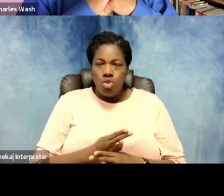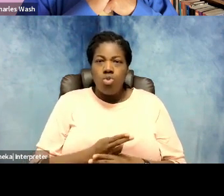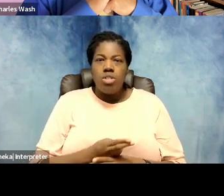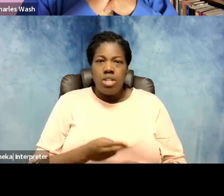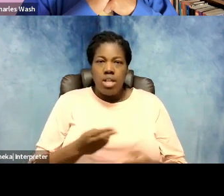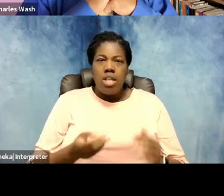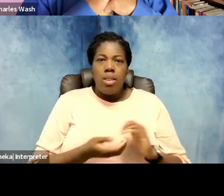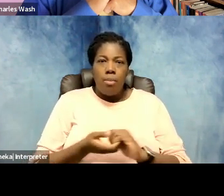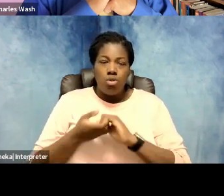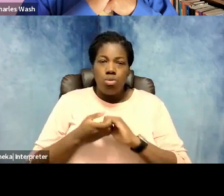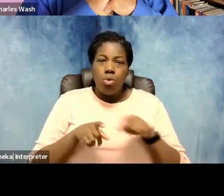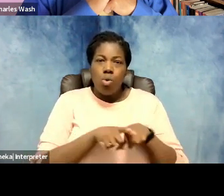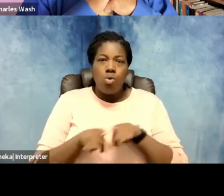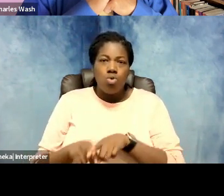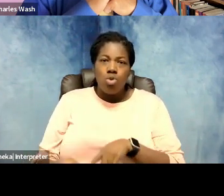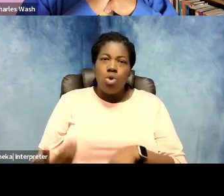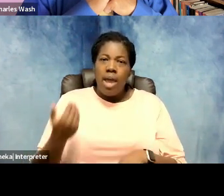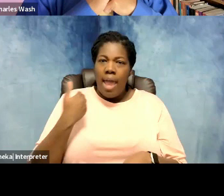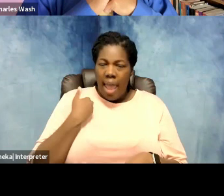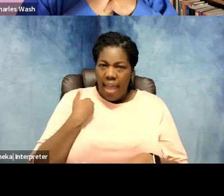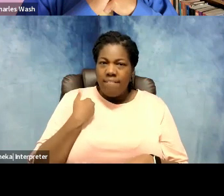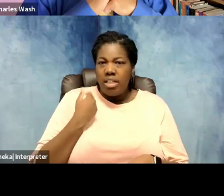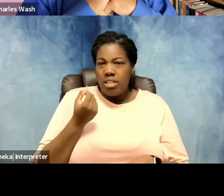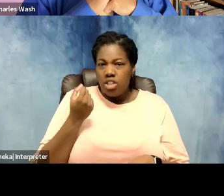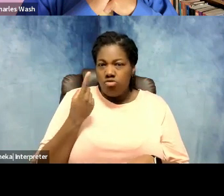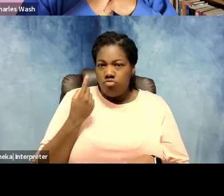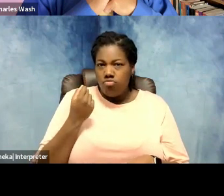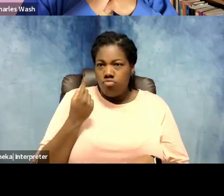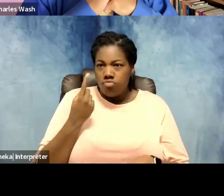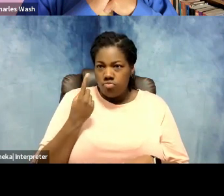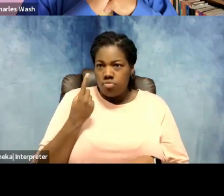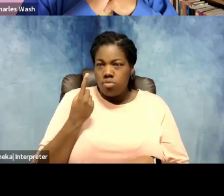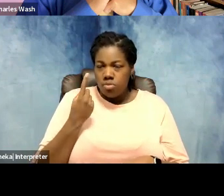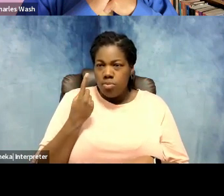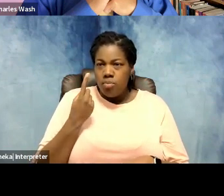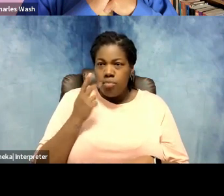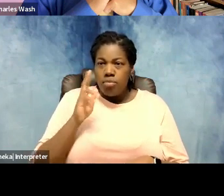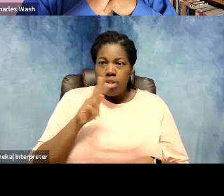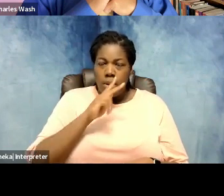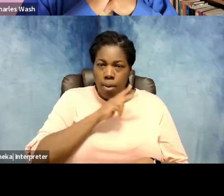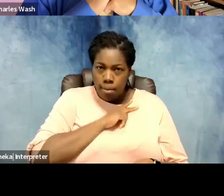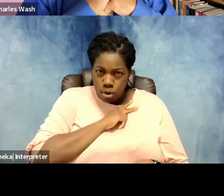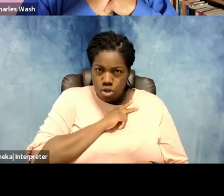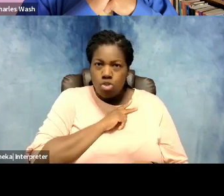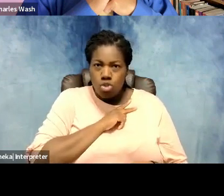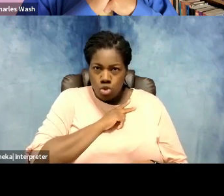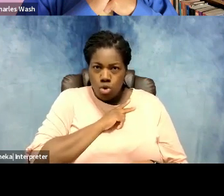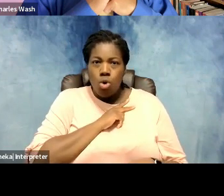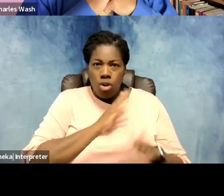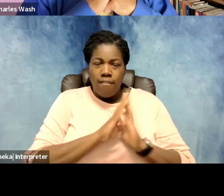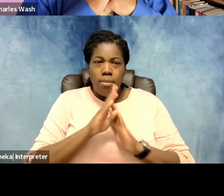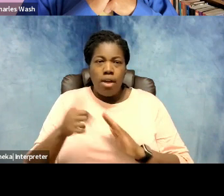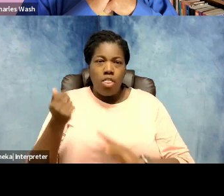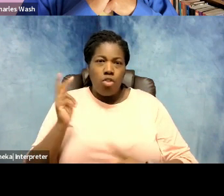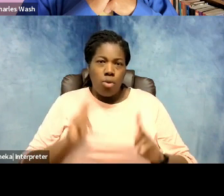partnerships. And then also having that understanding of, you know, the personal, professional, and development of others, you know,